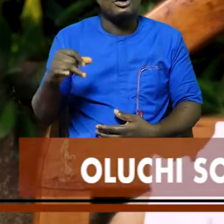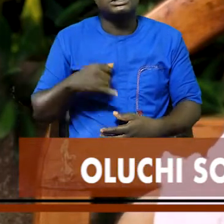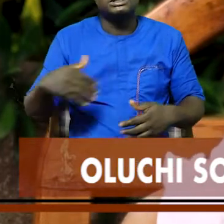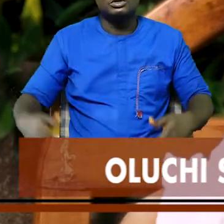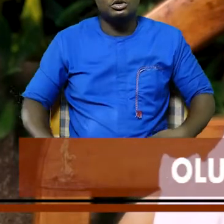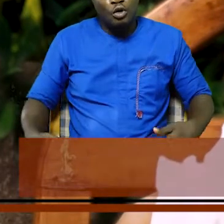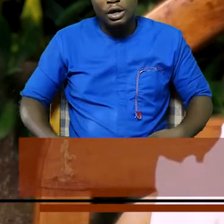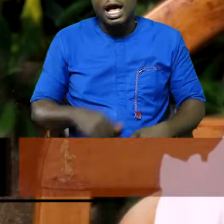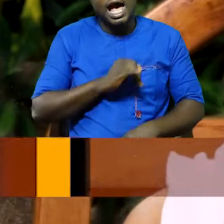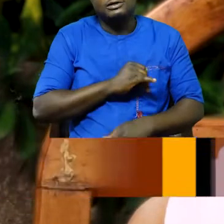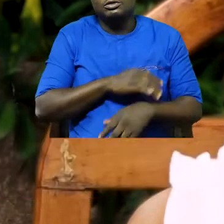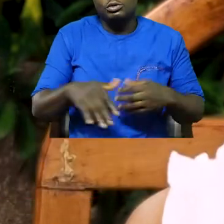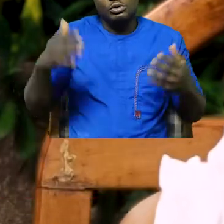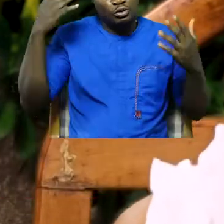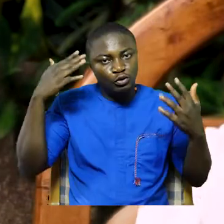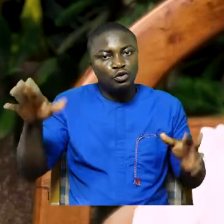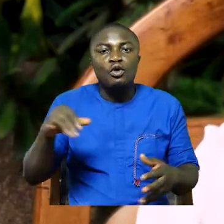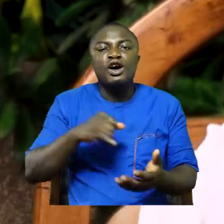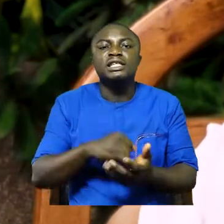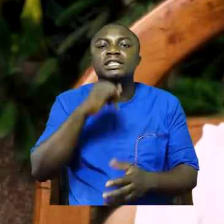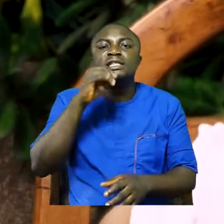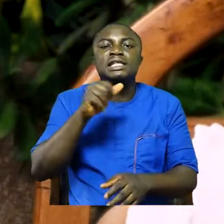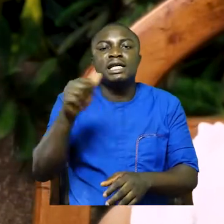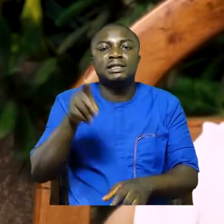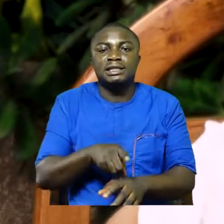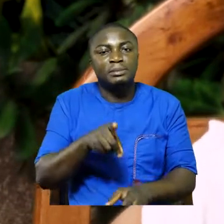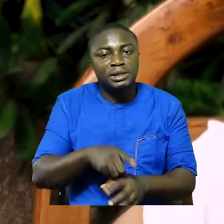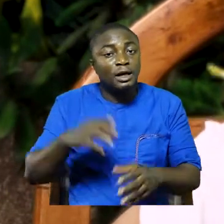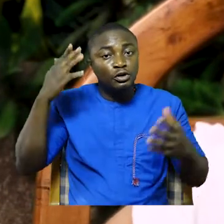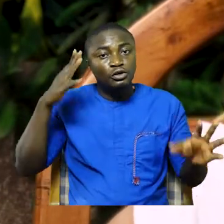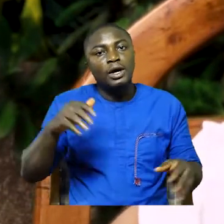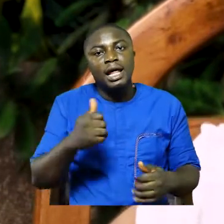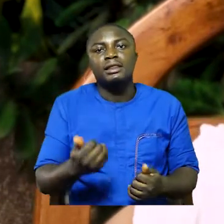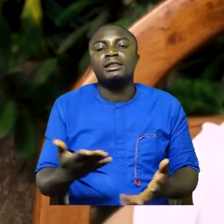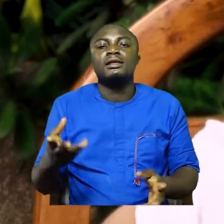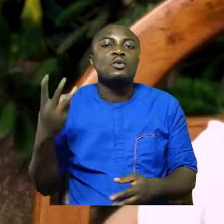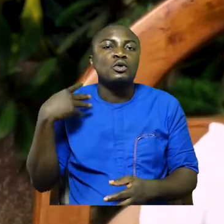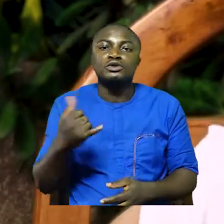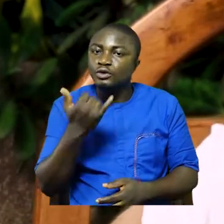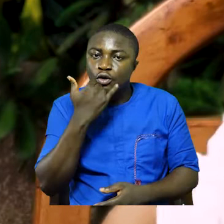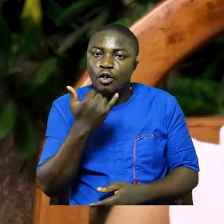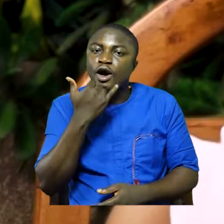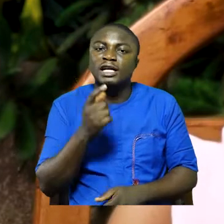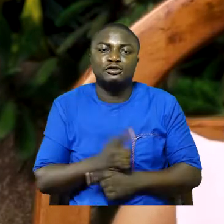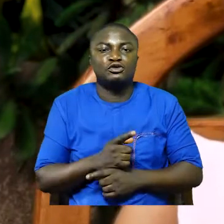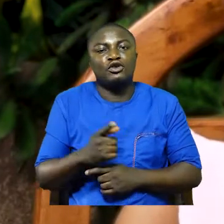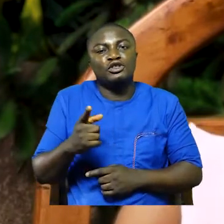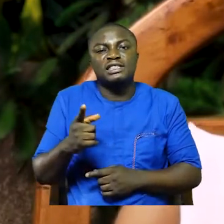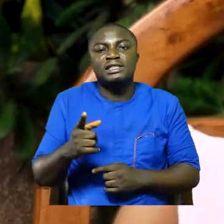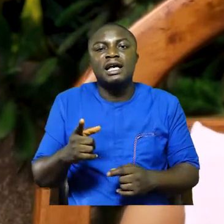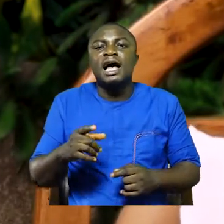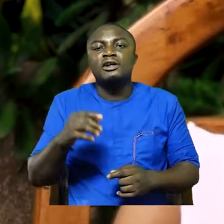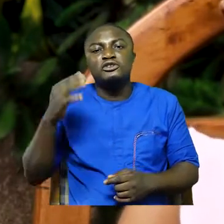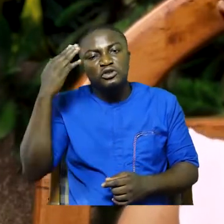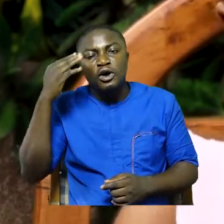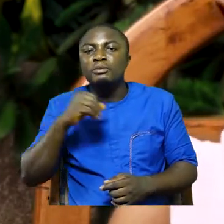I was still very young, so I didn't know that it was a disability or something. I didn't know anything was wrong. I just knew that